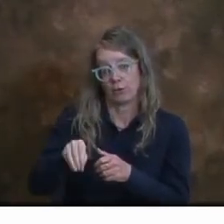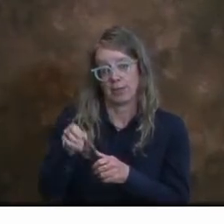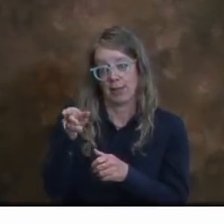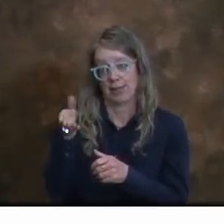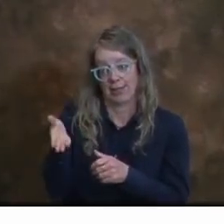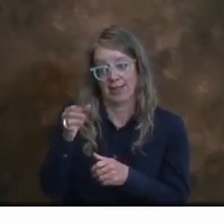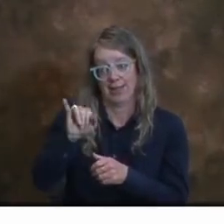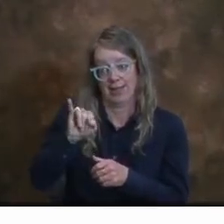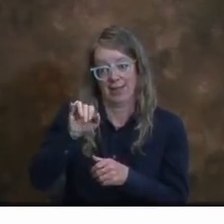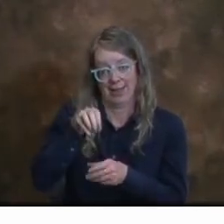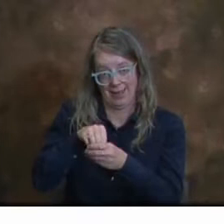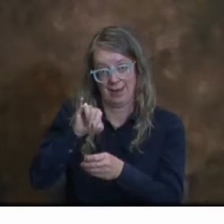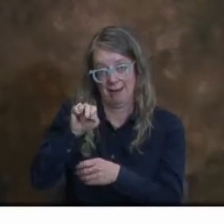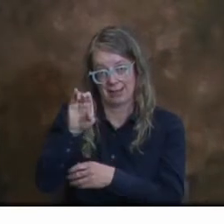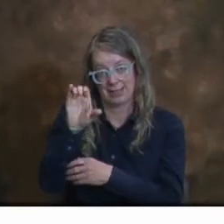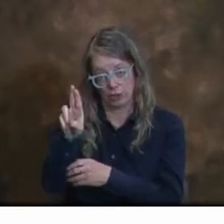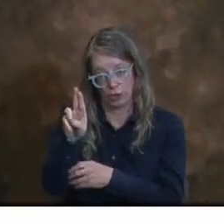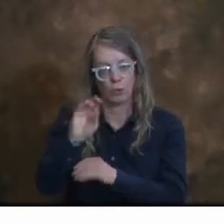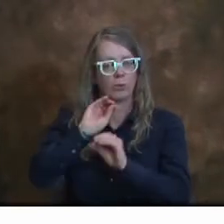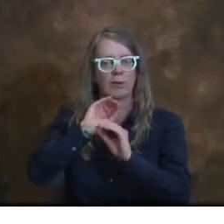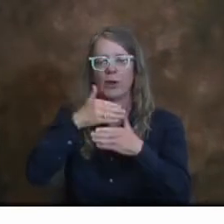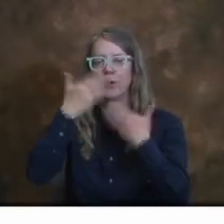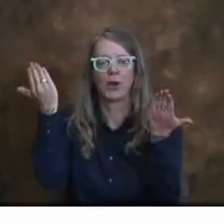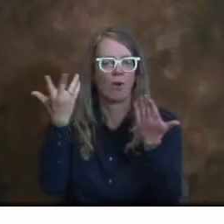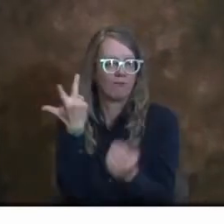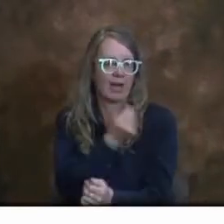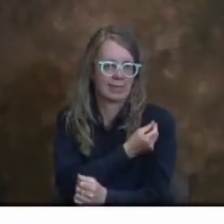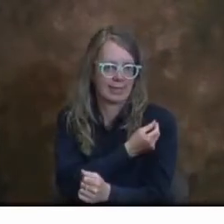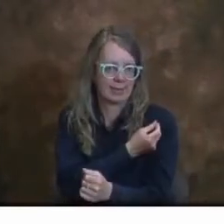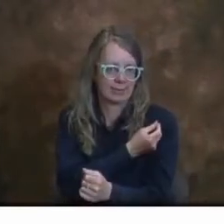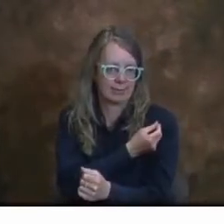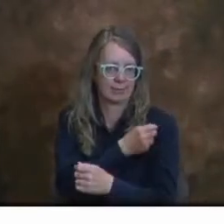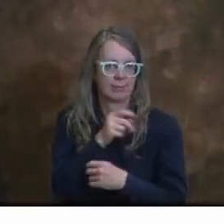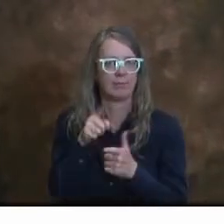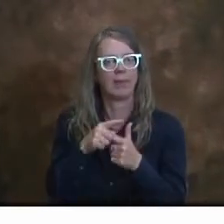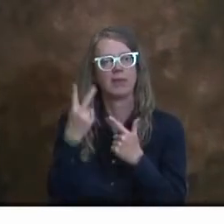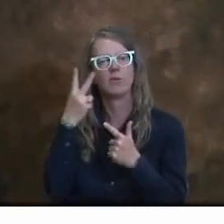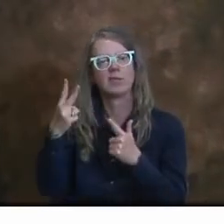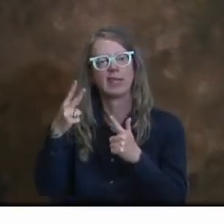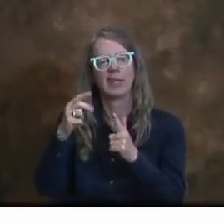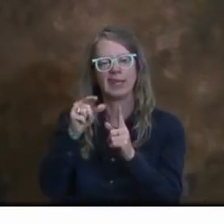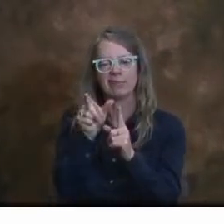with far less ICU burden in those who are vaccinated and vaccinated with a booster.